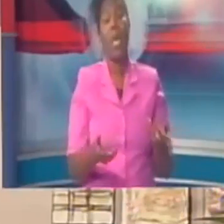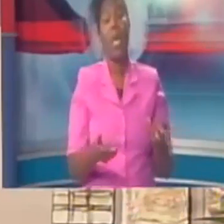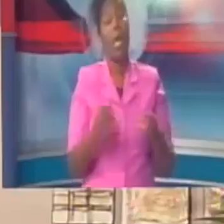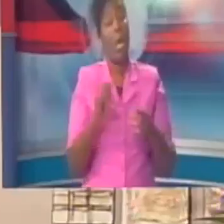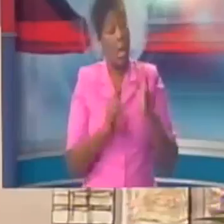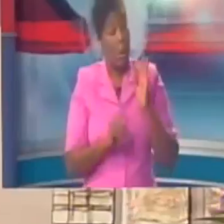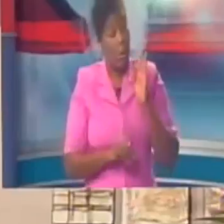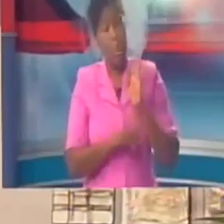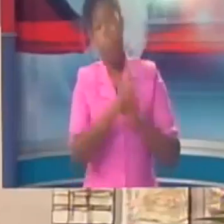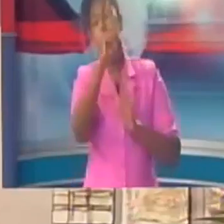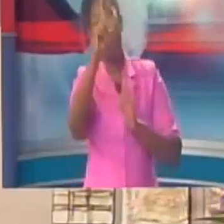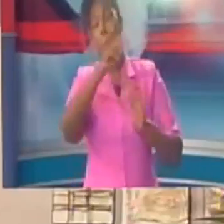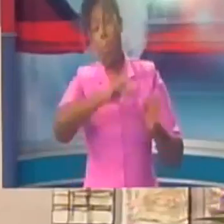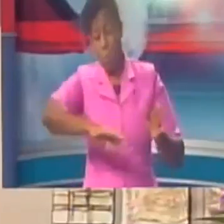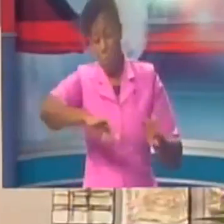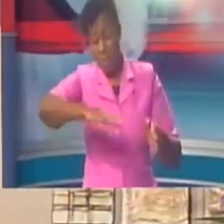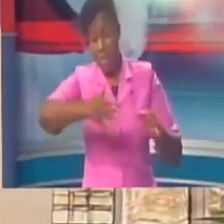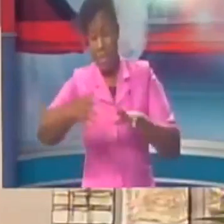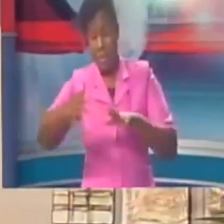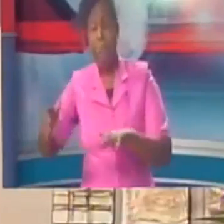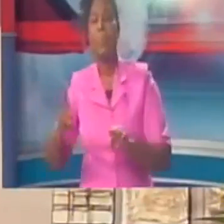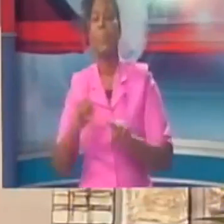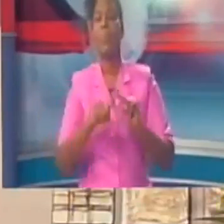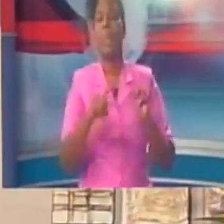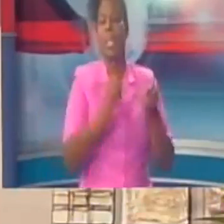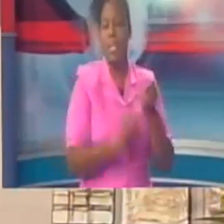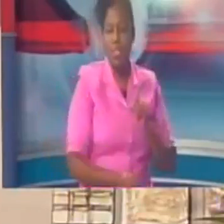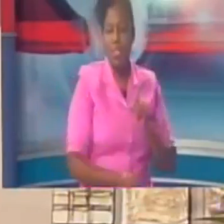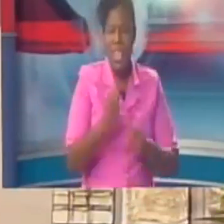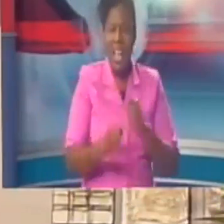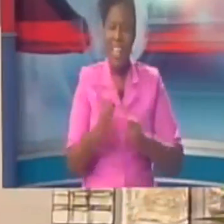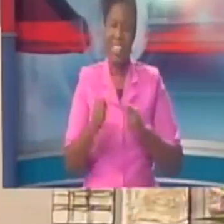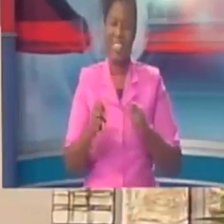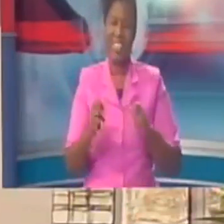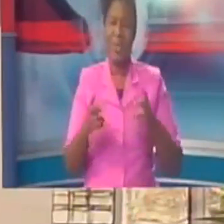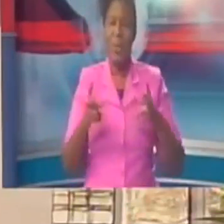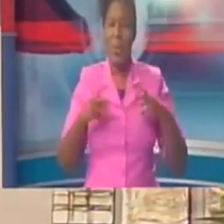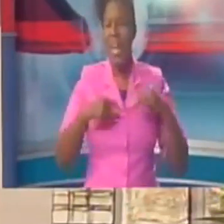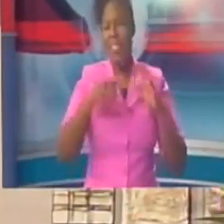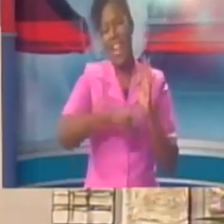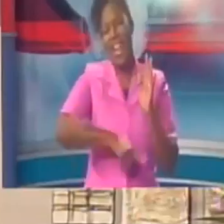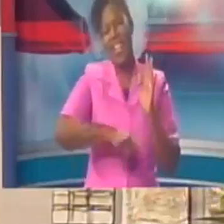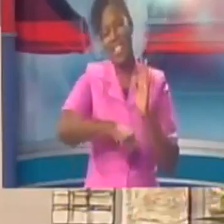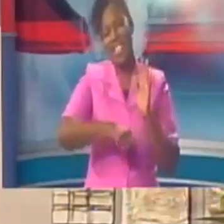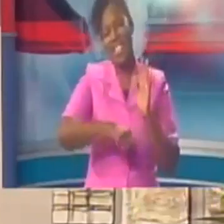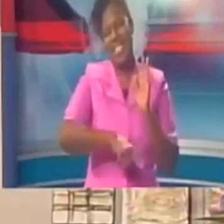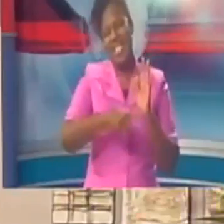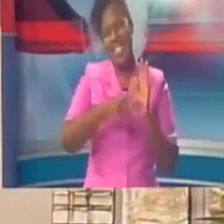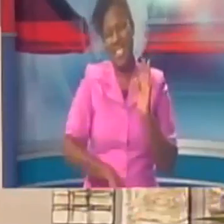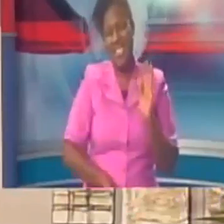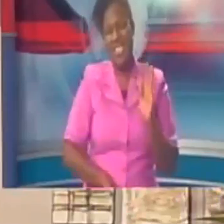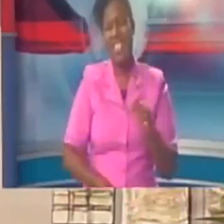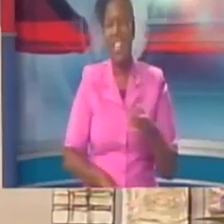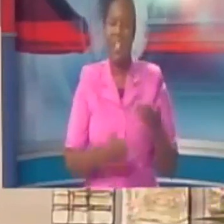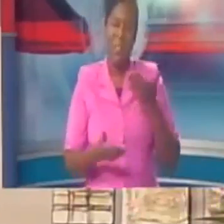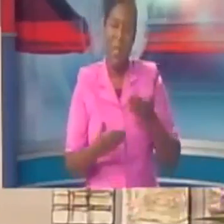3.3 beds per 1,000. We have less than 1/3, and we are nowhere near to collapse